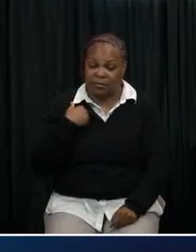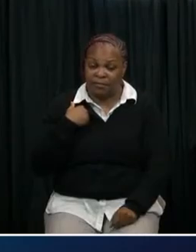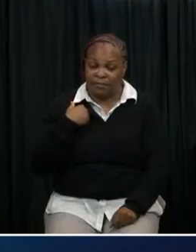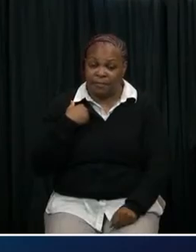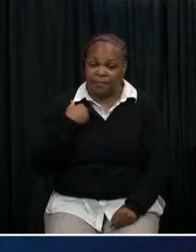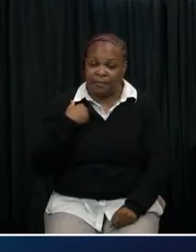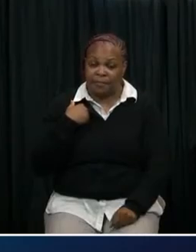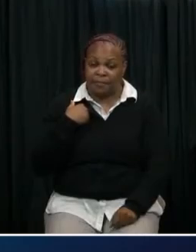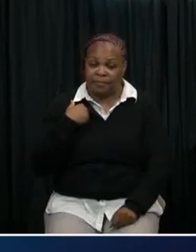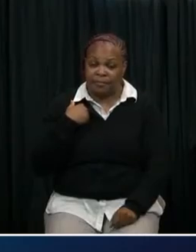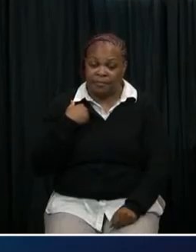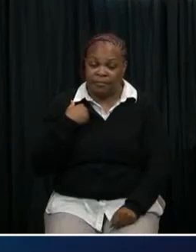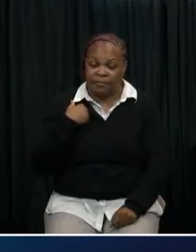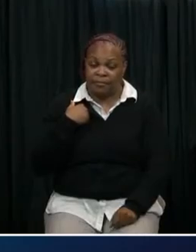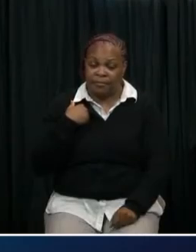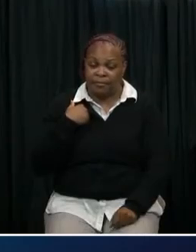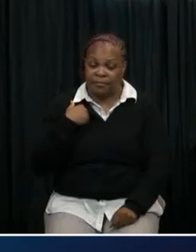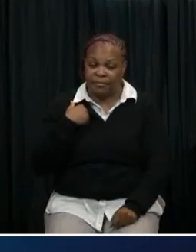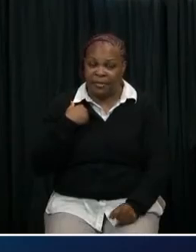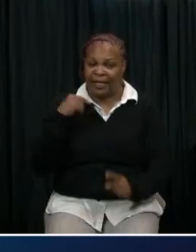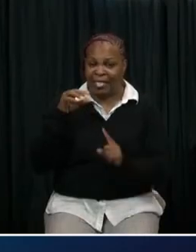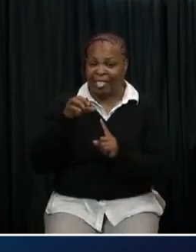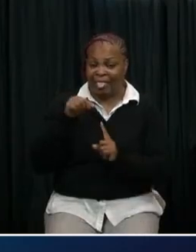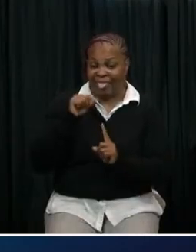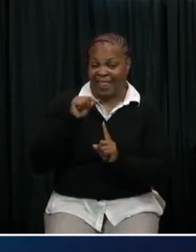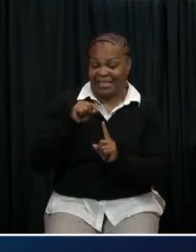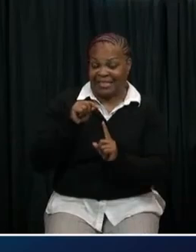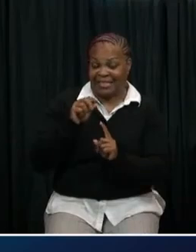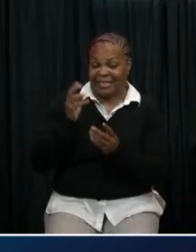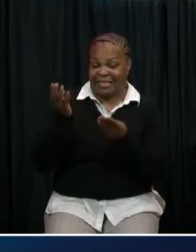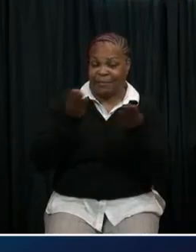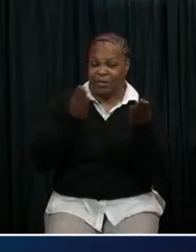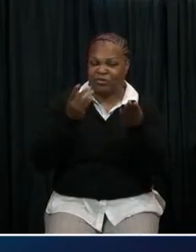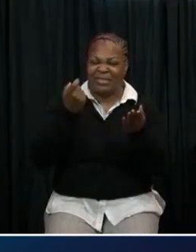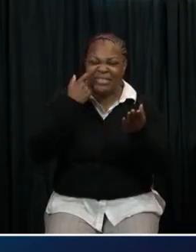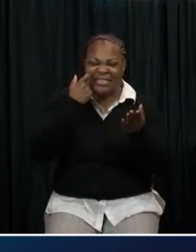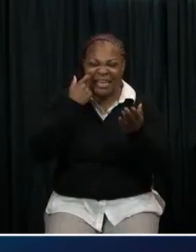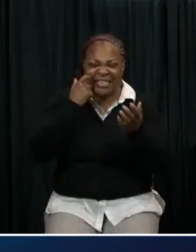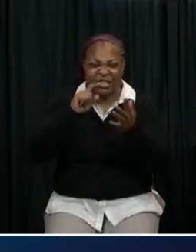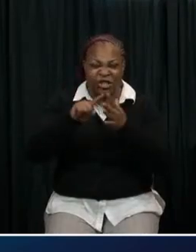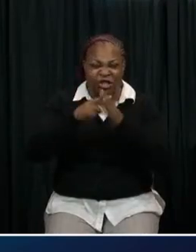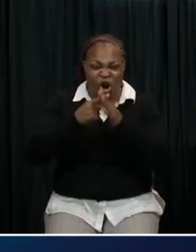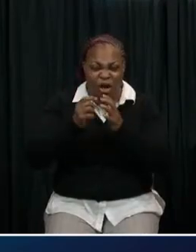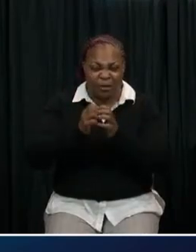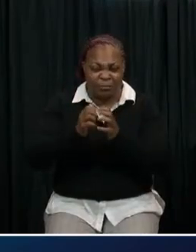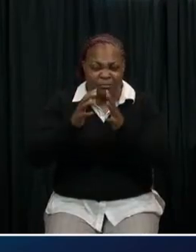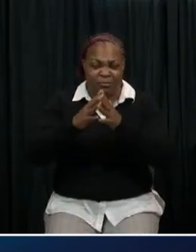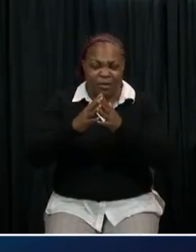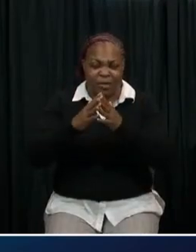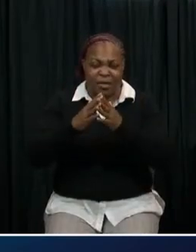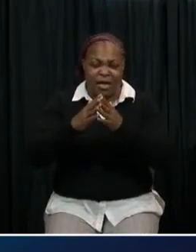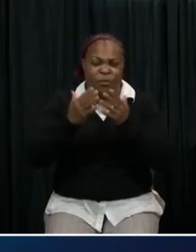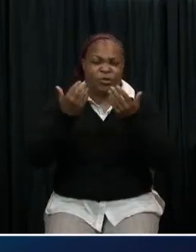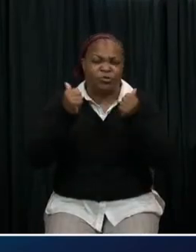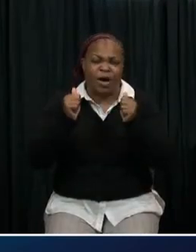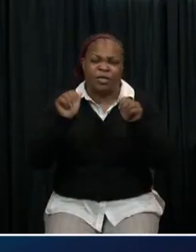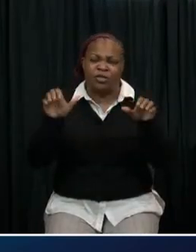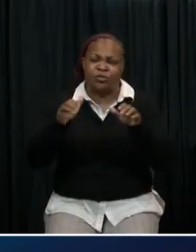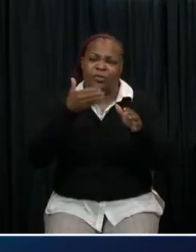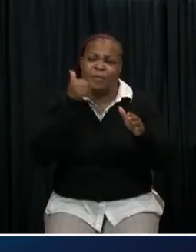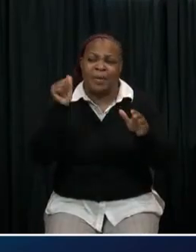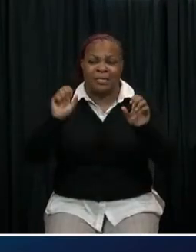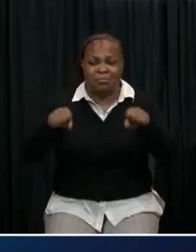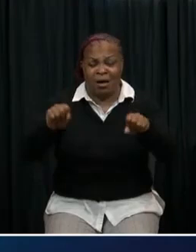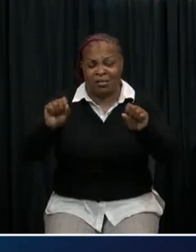manera, since this is a ministry that is just beginning, and we hope that it'll work the best way possible, para